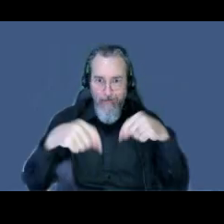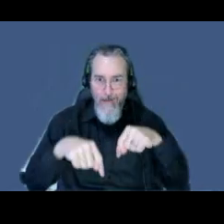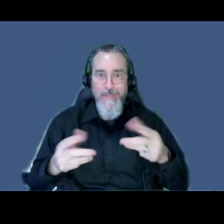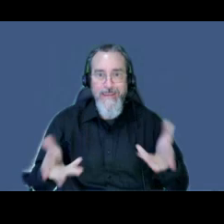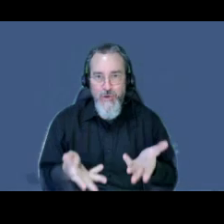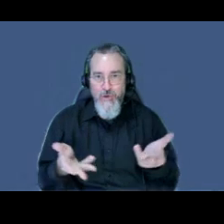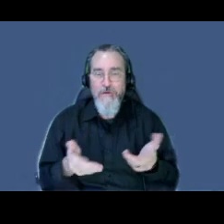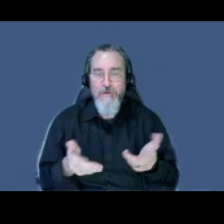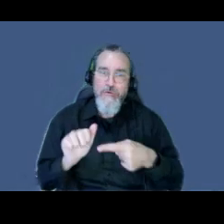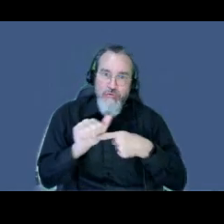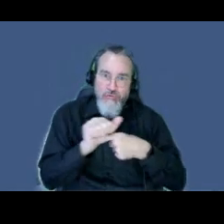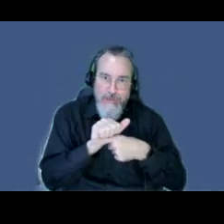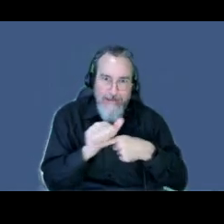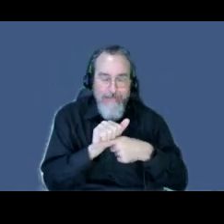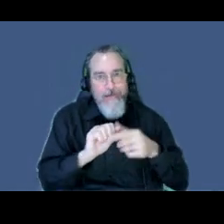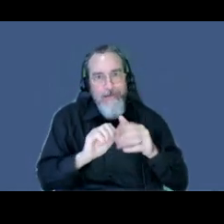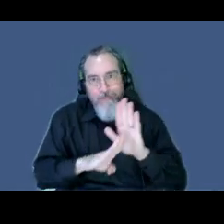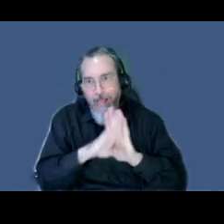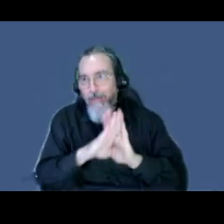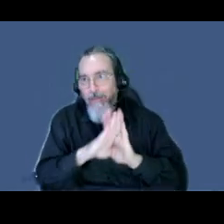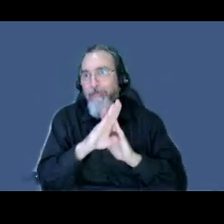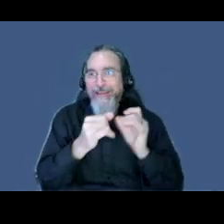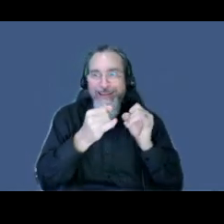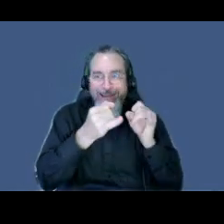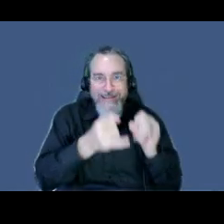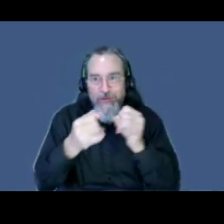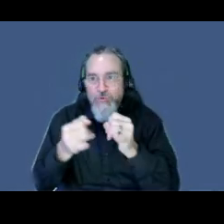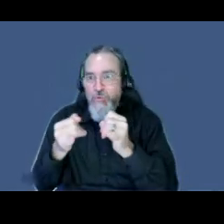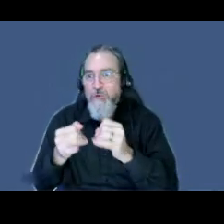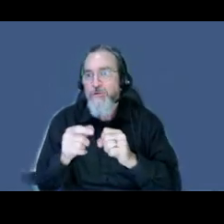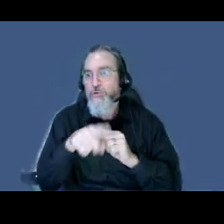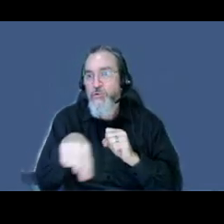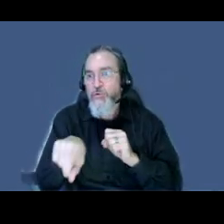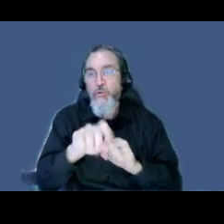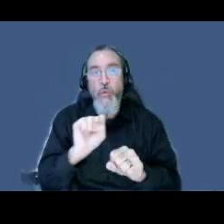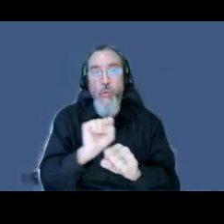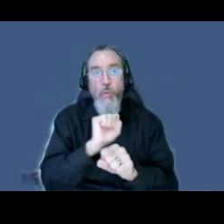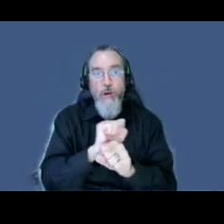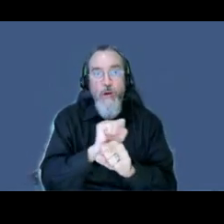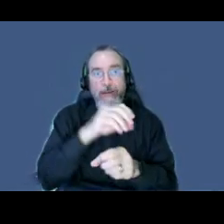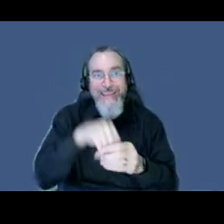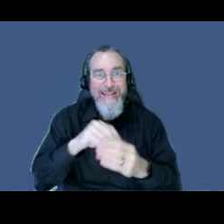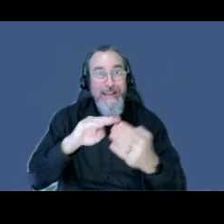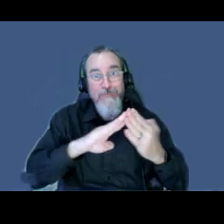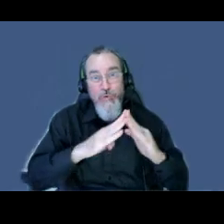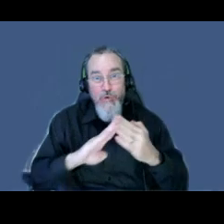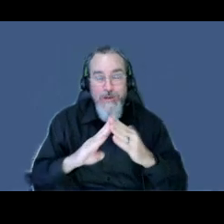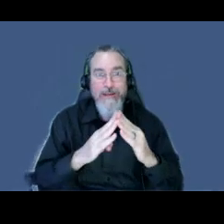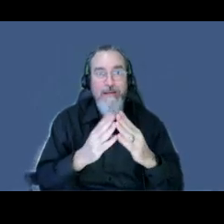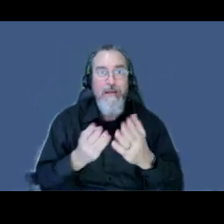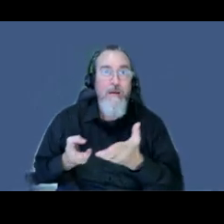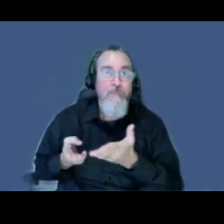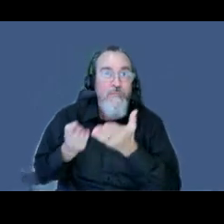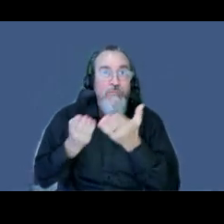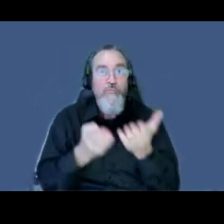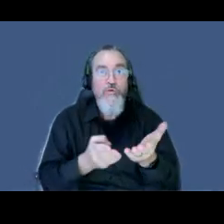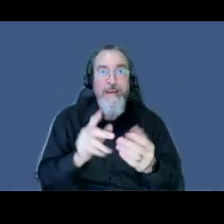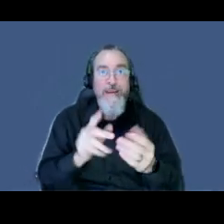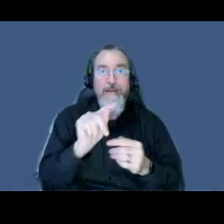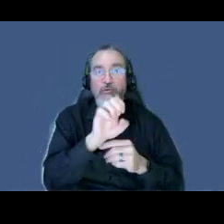training individuals and working in the communities, bringing tools to them that they will need to address